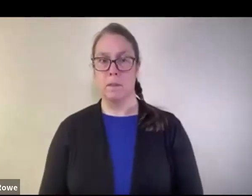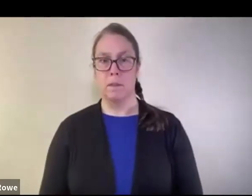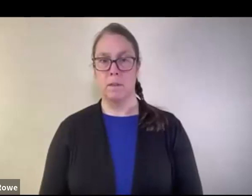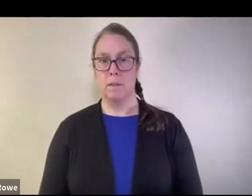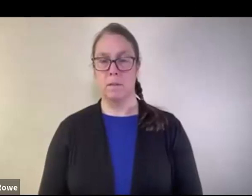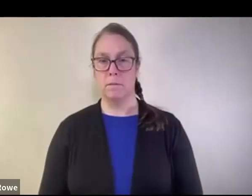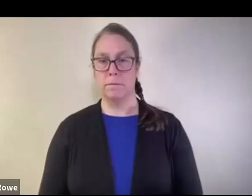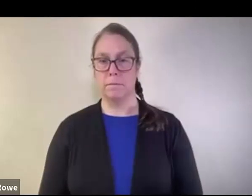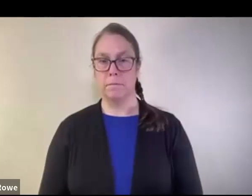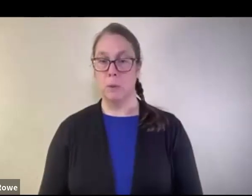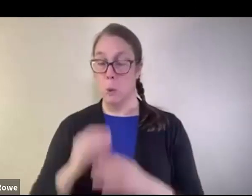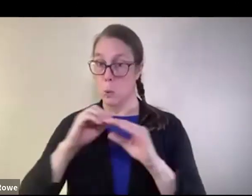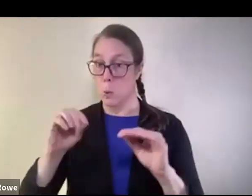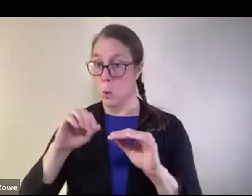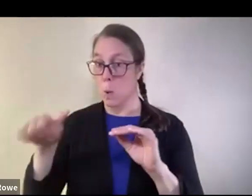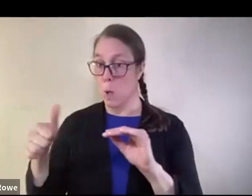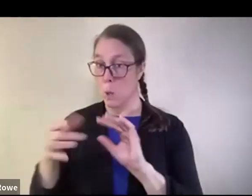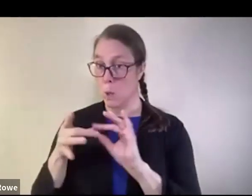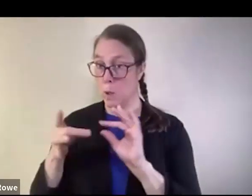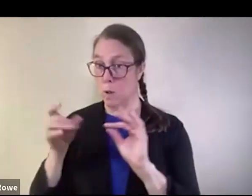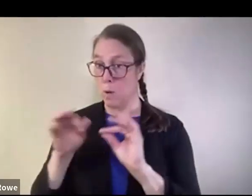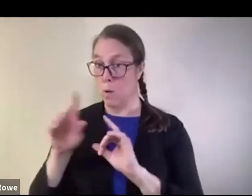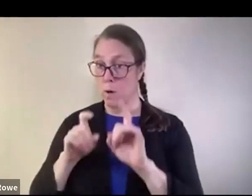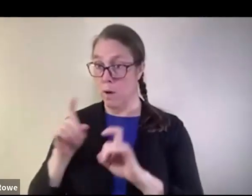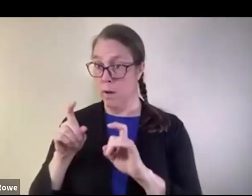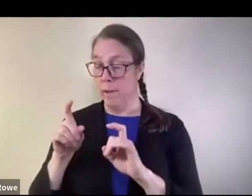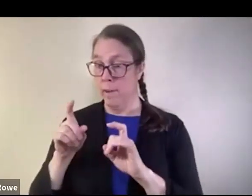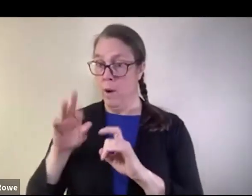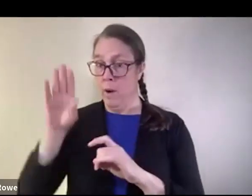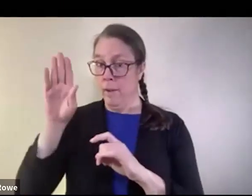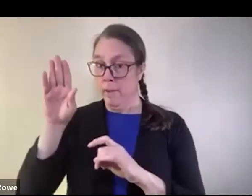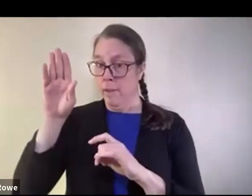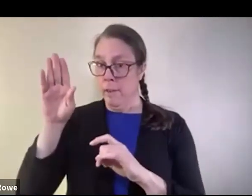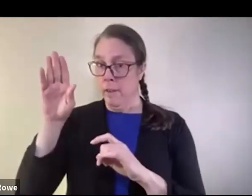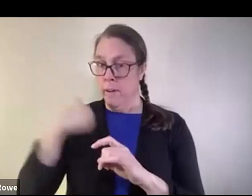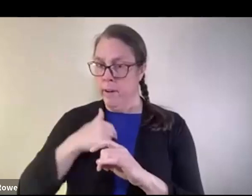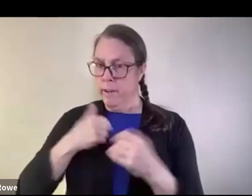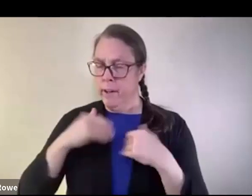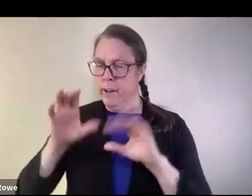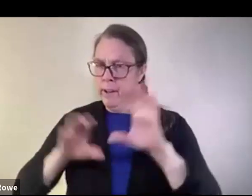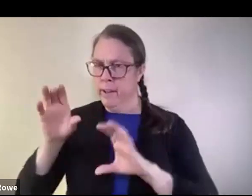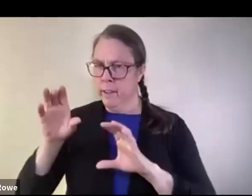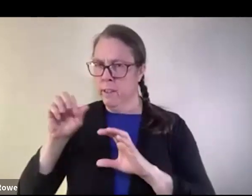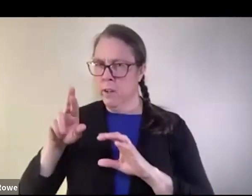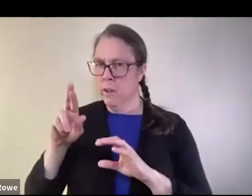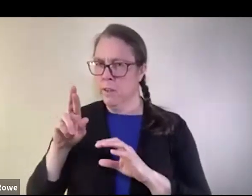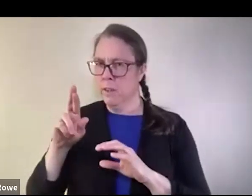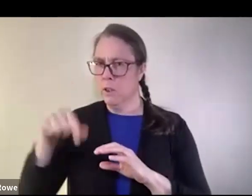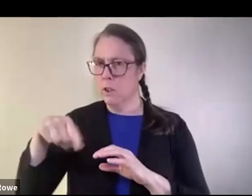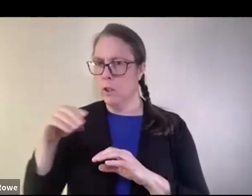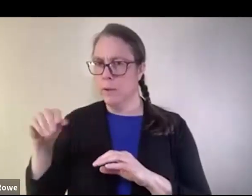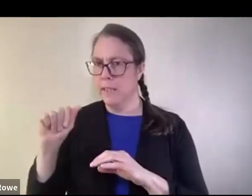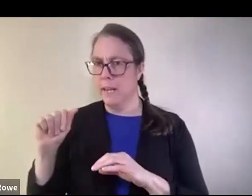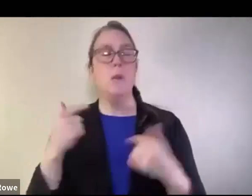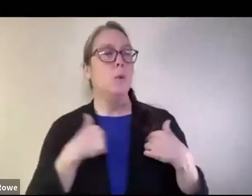I don't believe we have any more raised hands. Oh, do we have a chat or a question? we do have